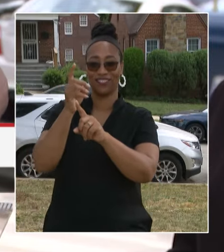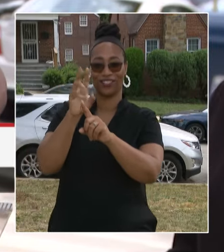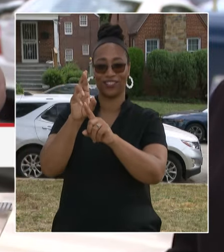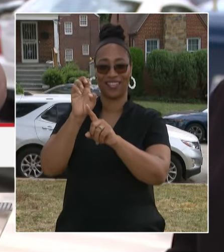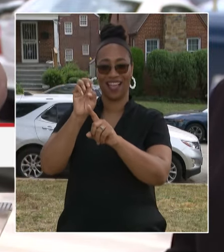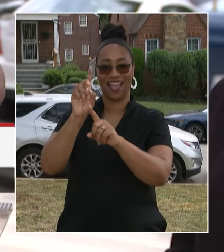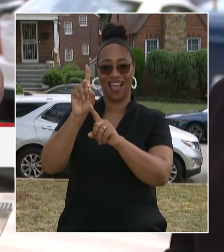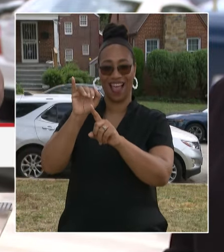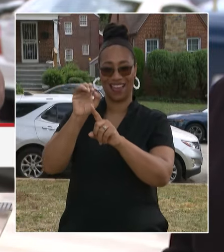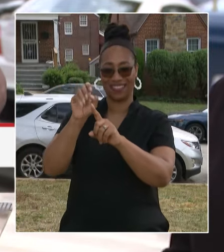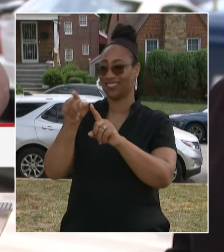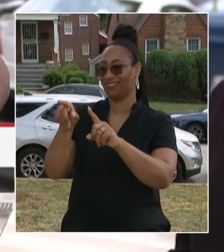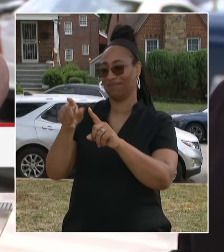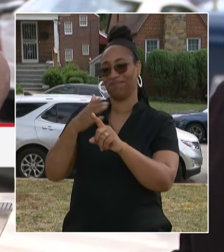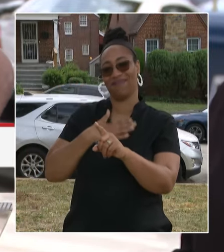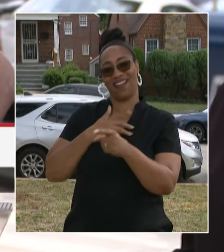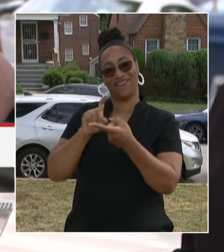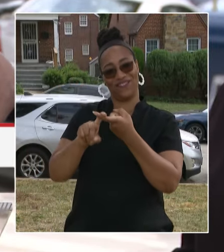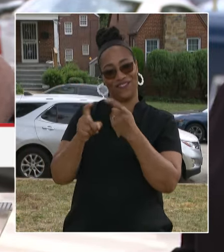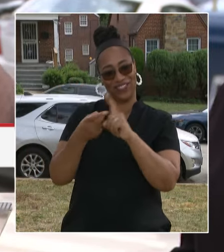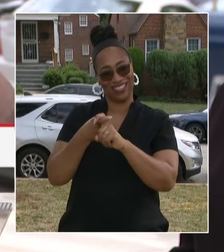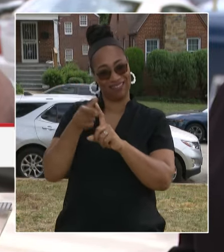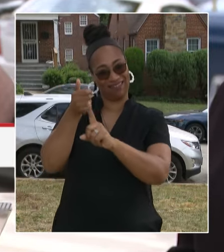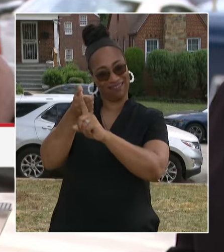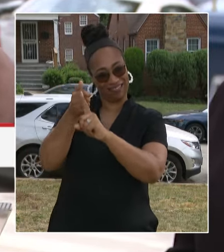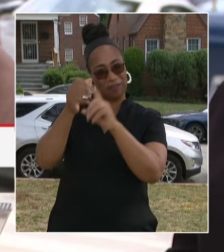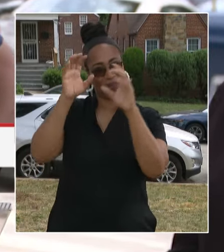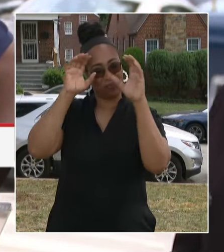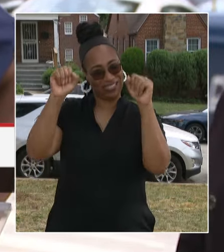He's the president of the university. He's my boss.